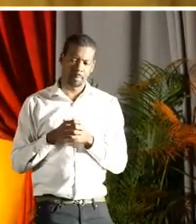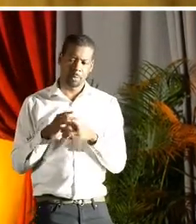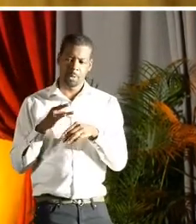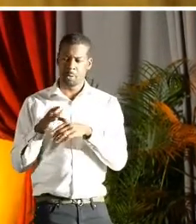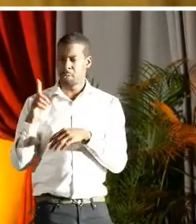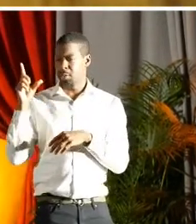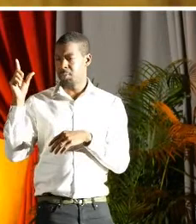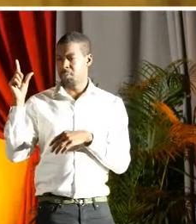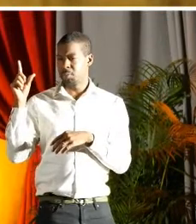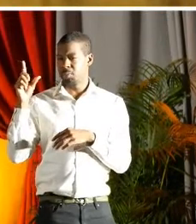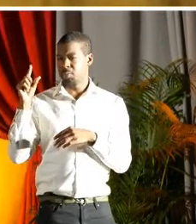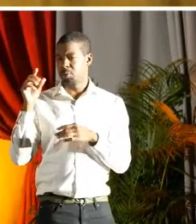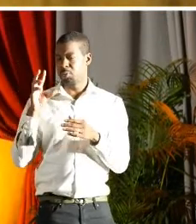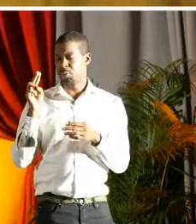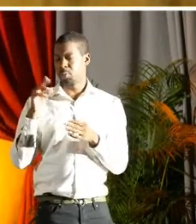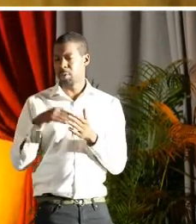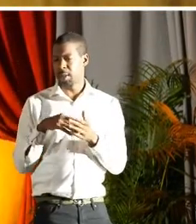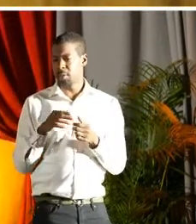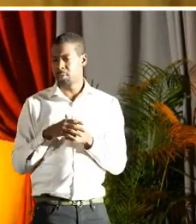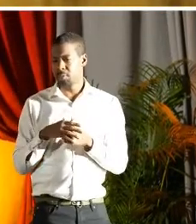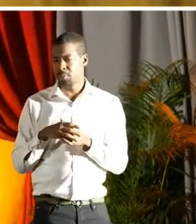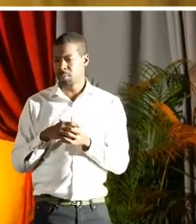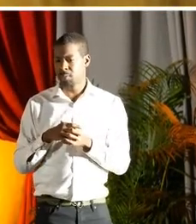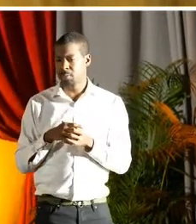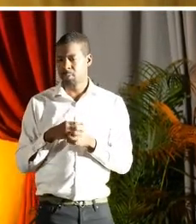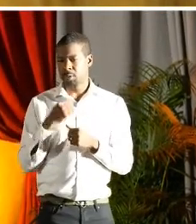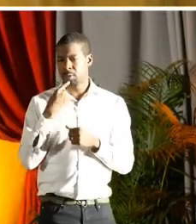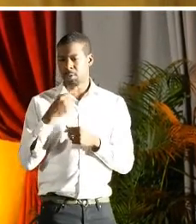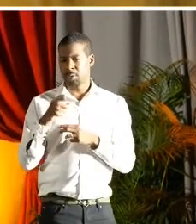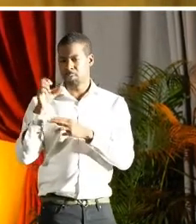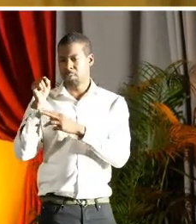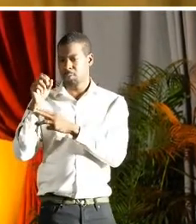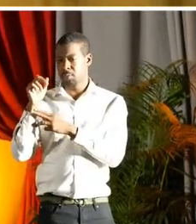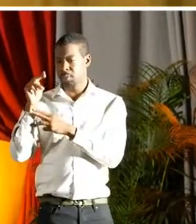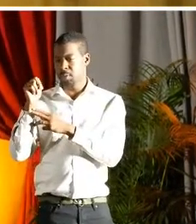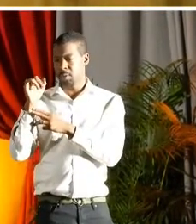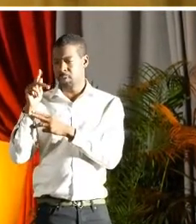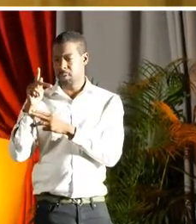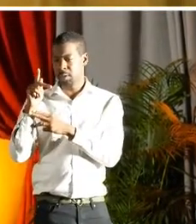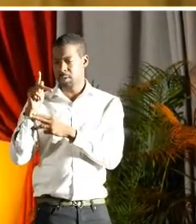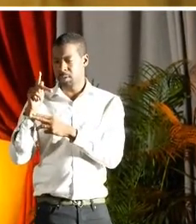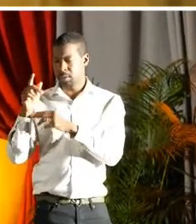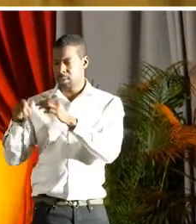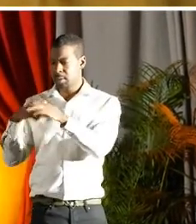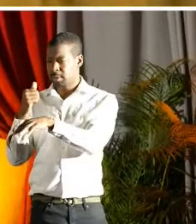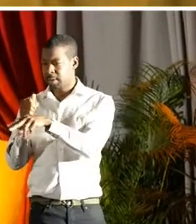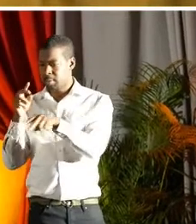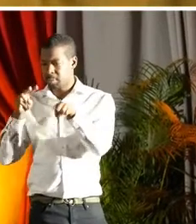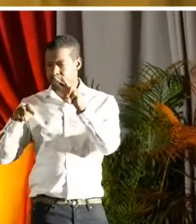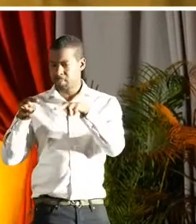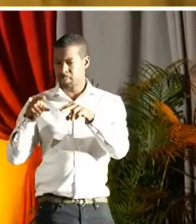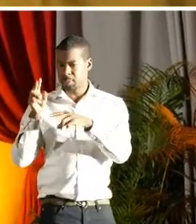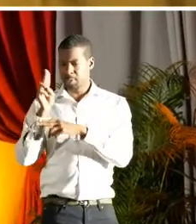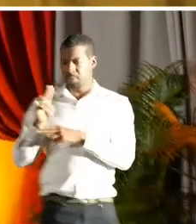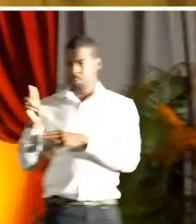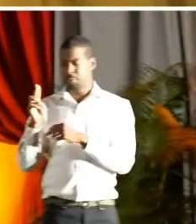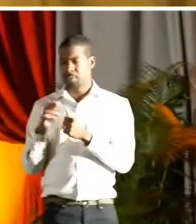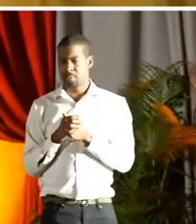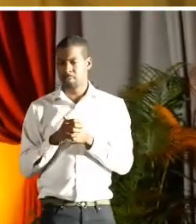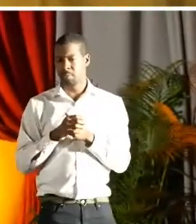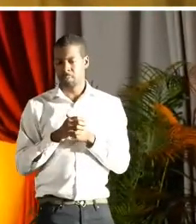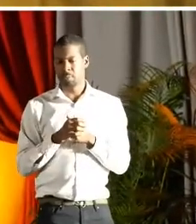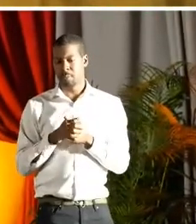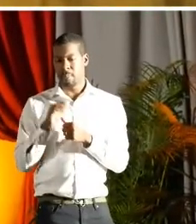early 2000s. And he told the story of how SNCC installed the Watts line in the Shore University office, which was